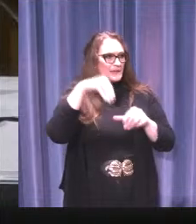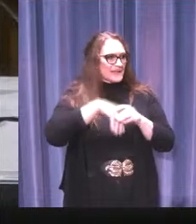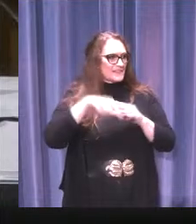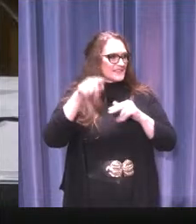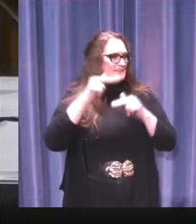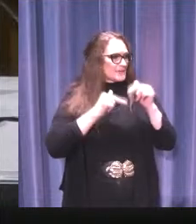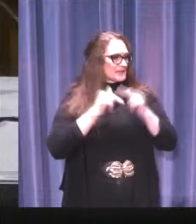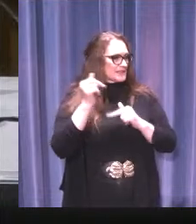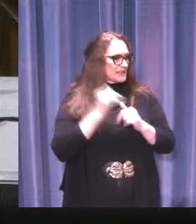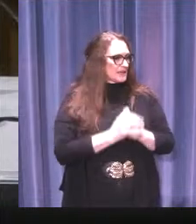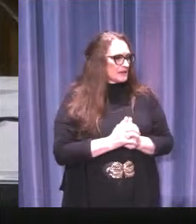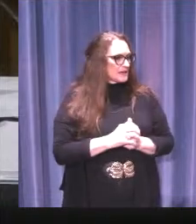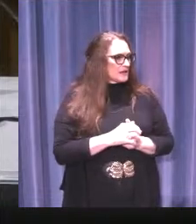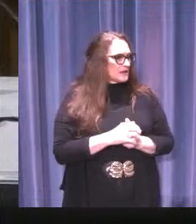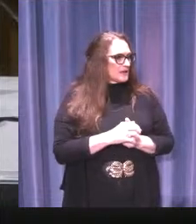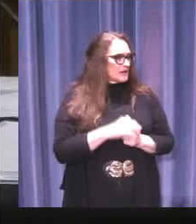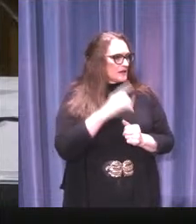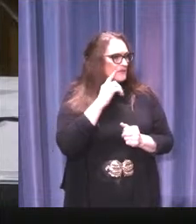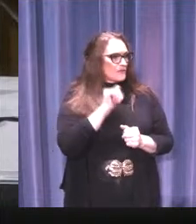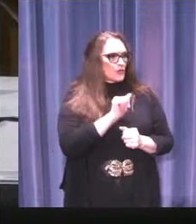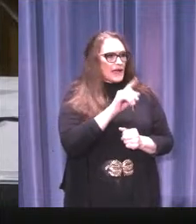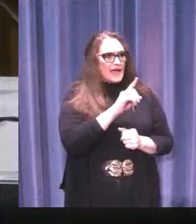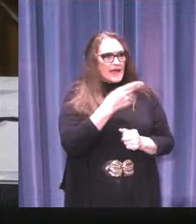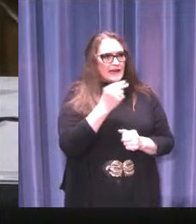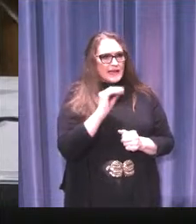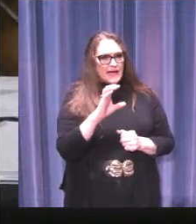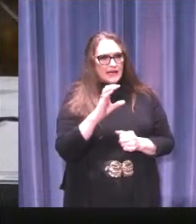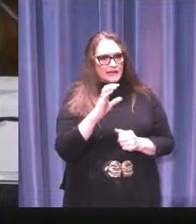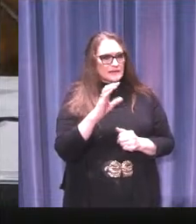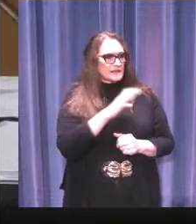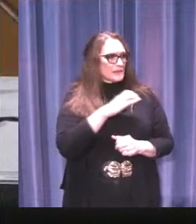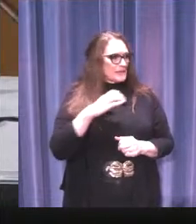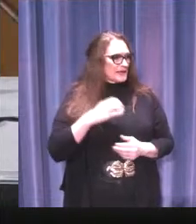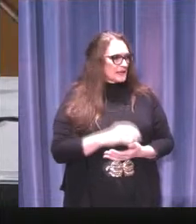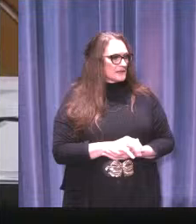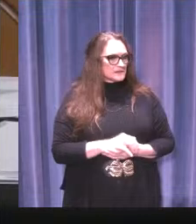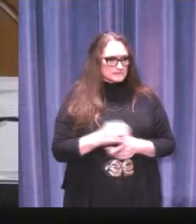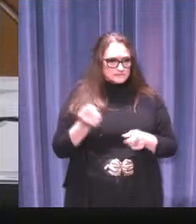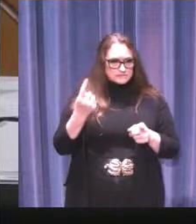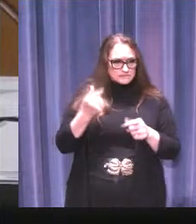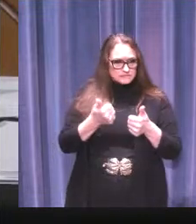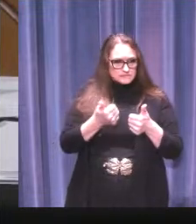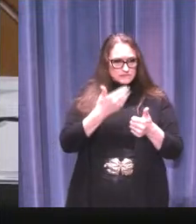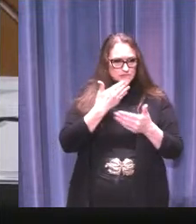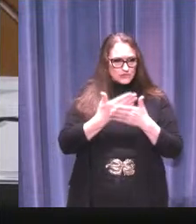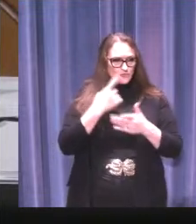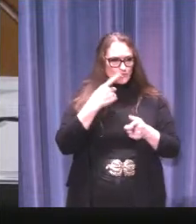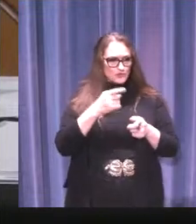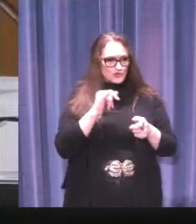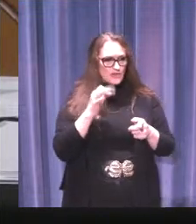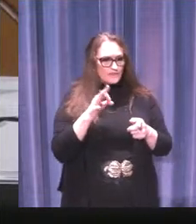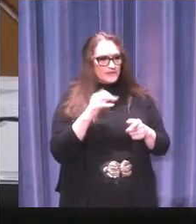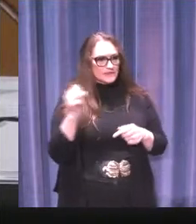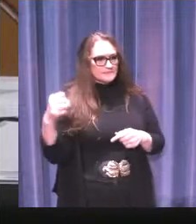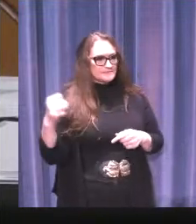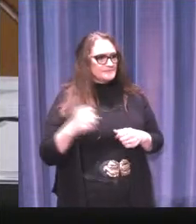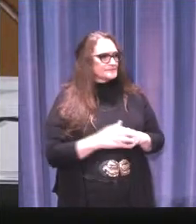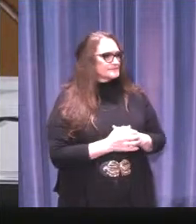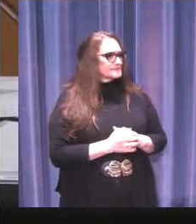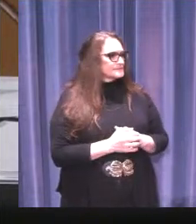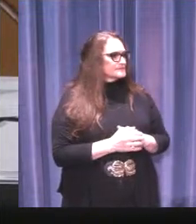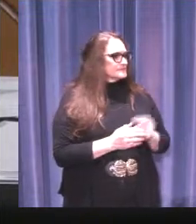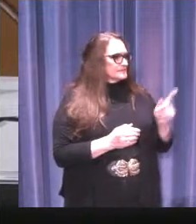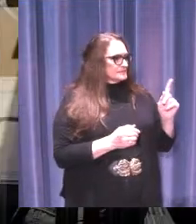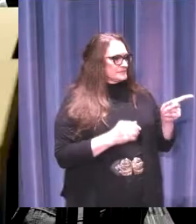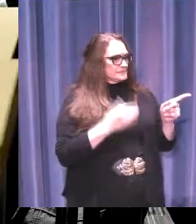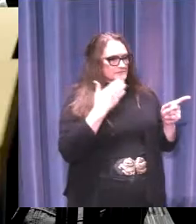building for the ad hoc committee meeting. Is that good with you, Jeff? Because you're on the committee, and it's good